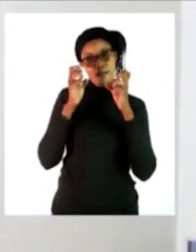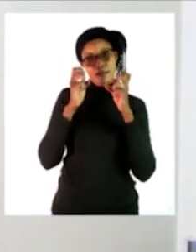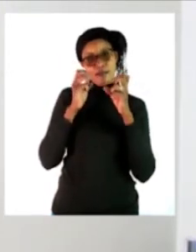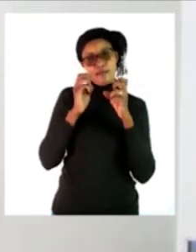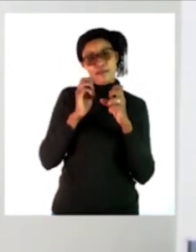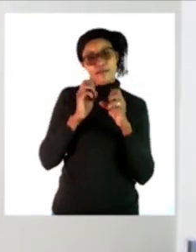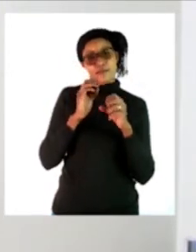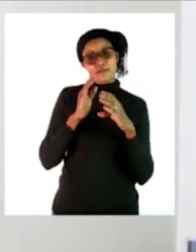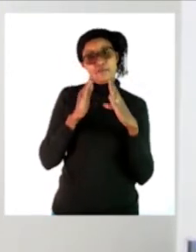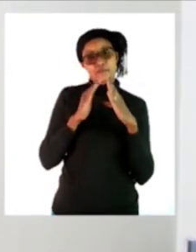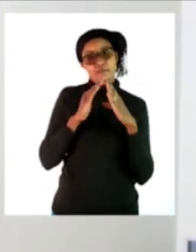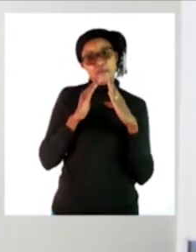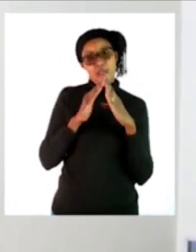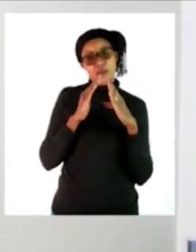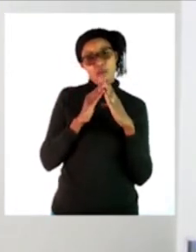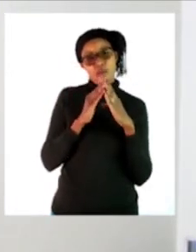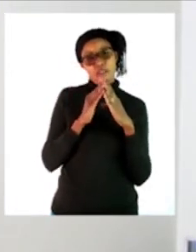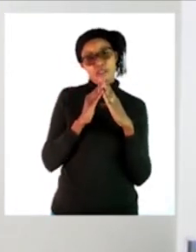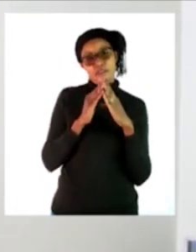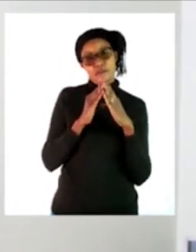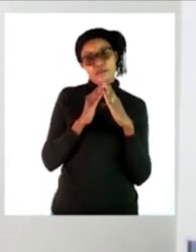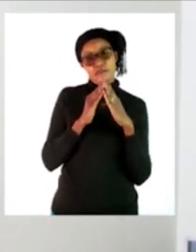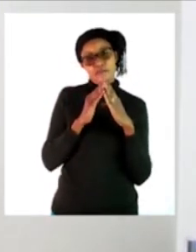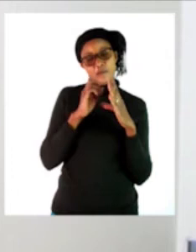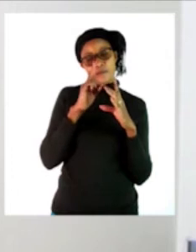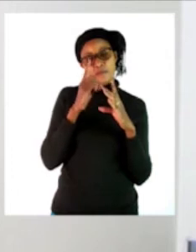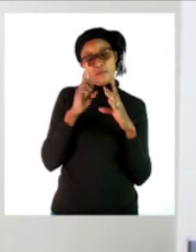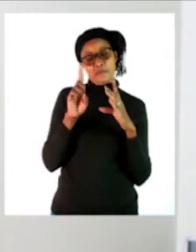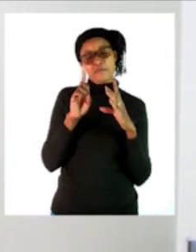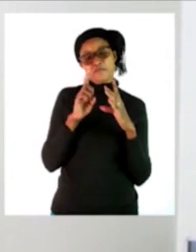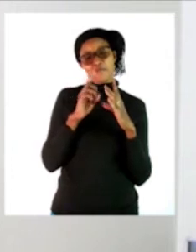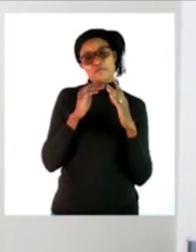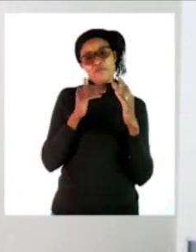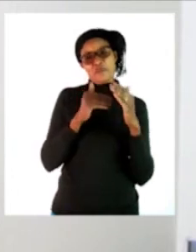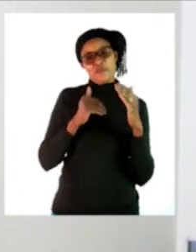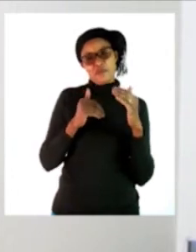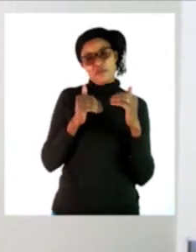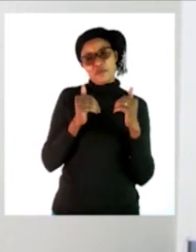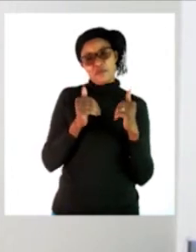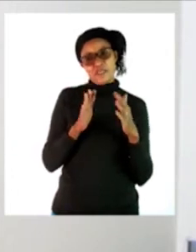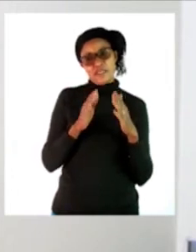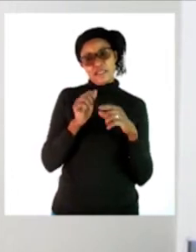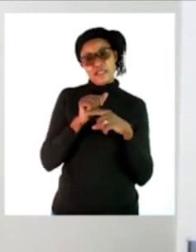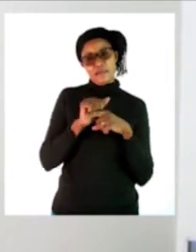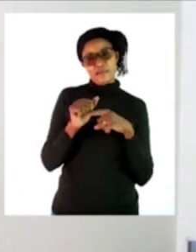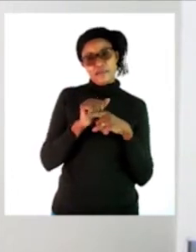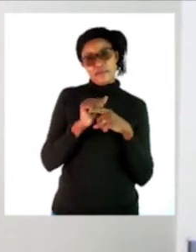with houses. But before we continue with our lessons, we have to practice